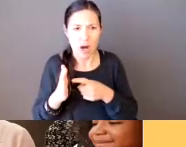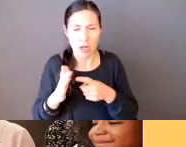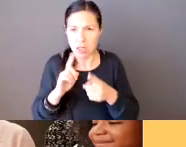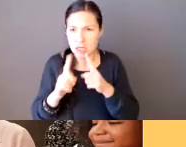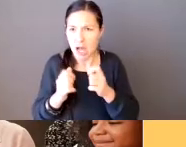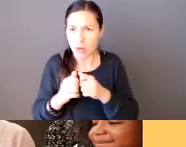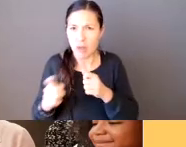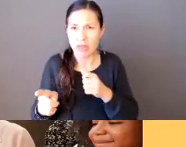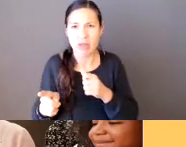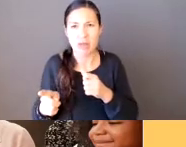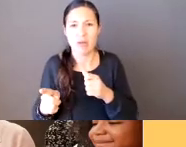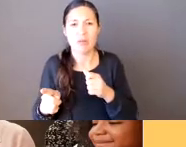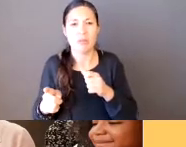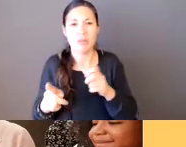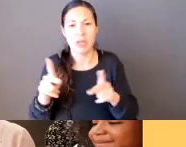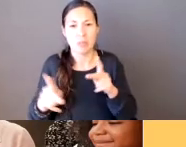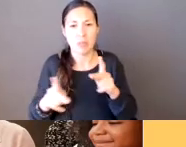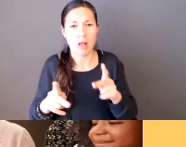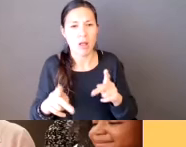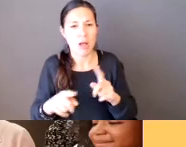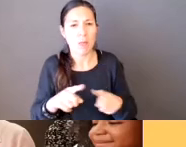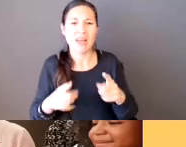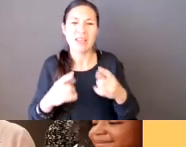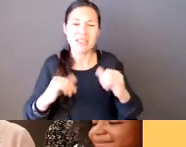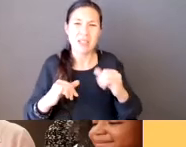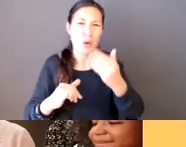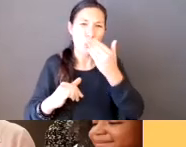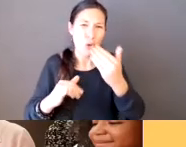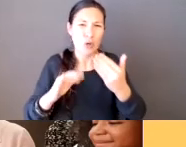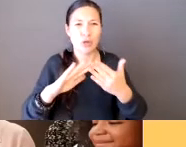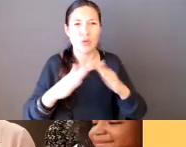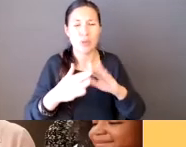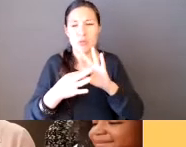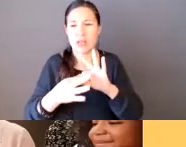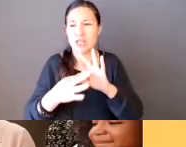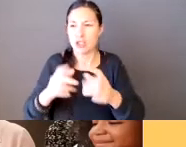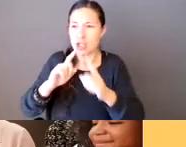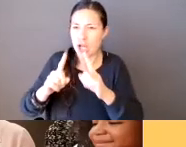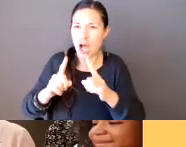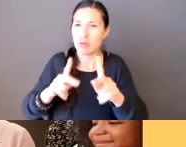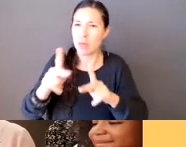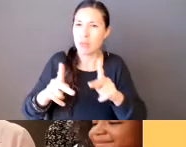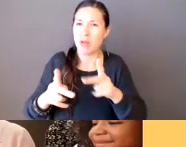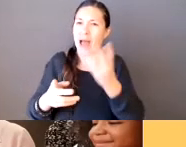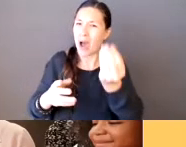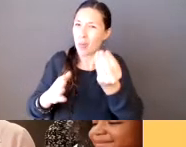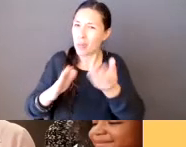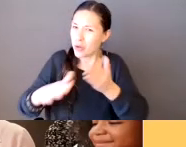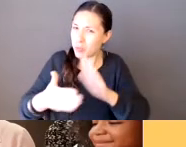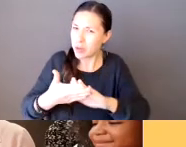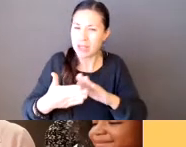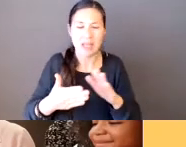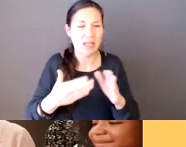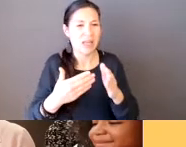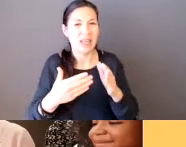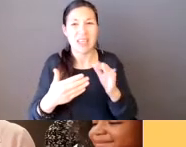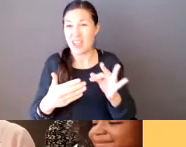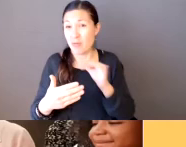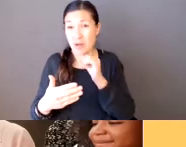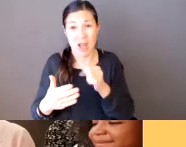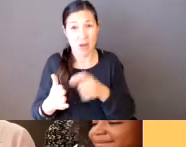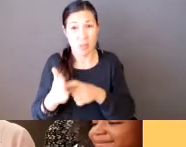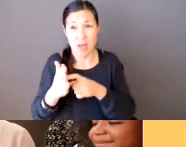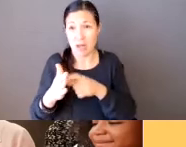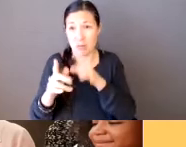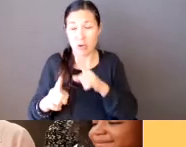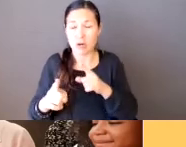for professionals who aren't mandated? That makes no sense. So, again, I think it makes that connection between you and protective